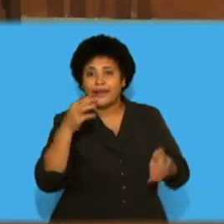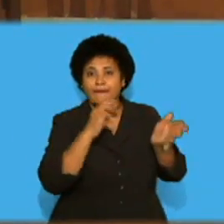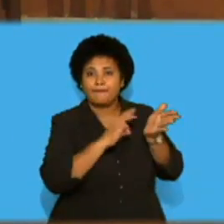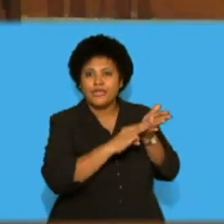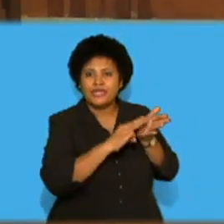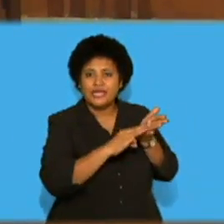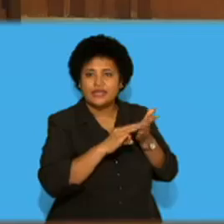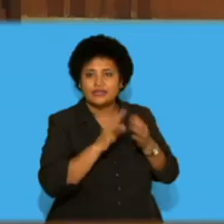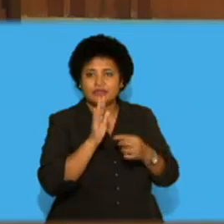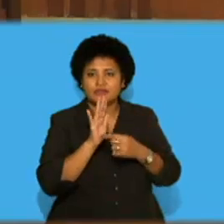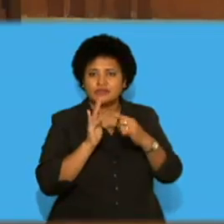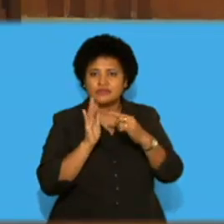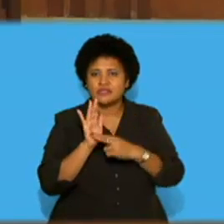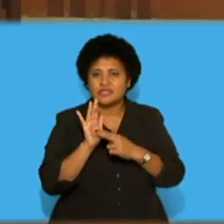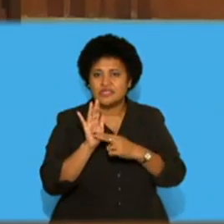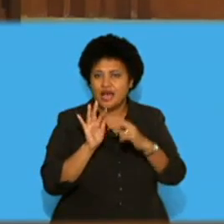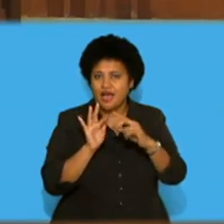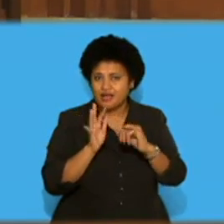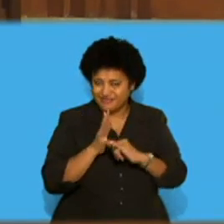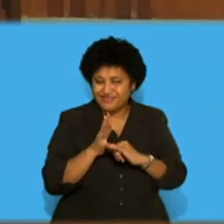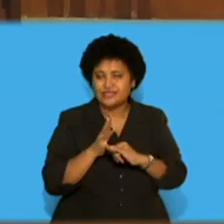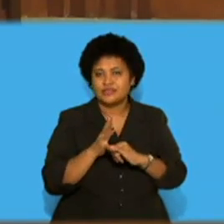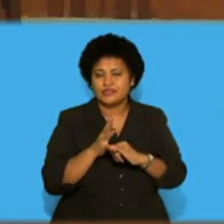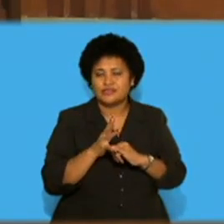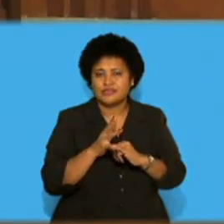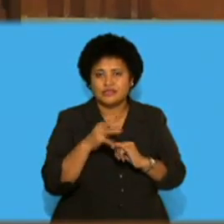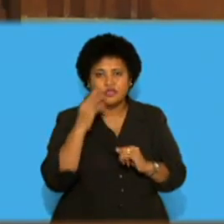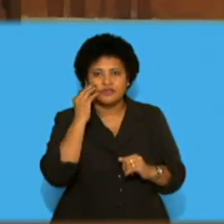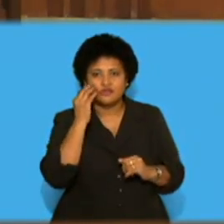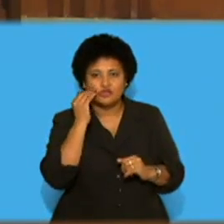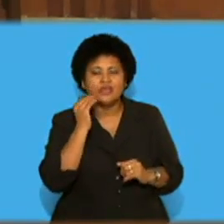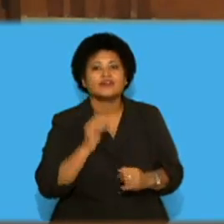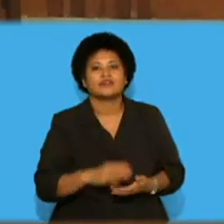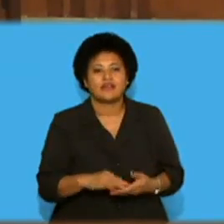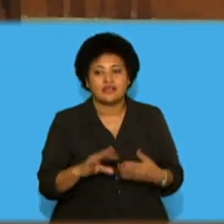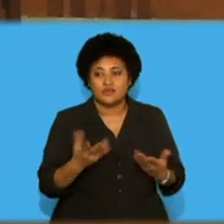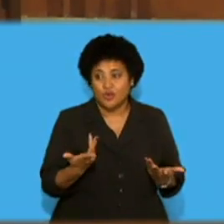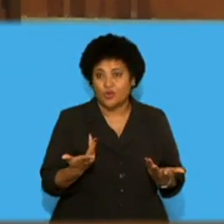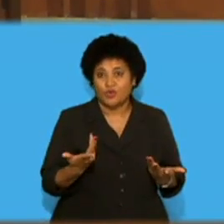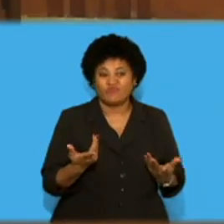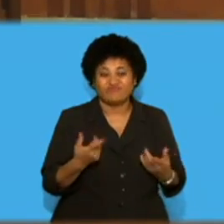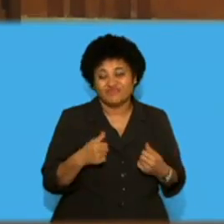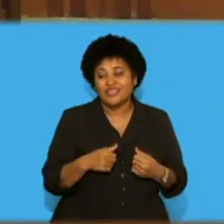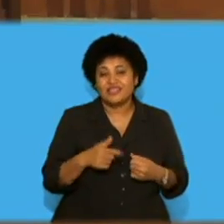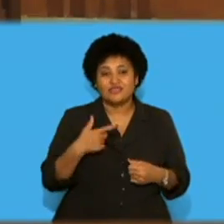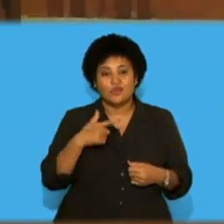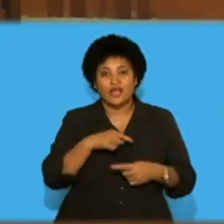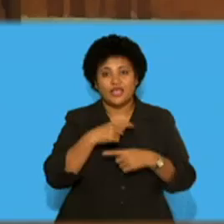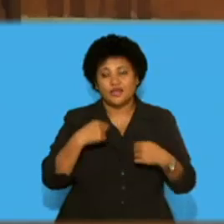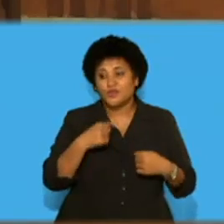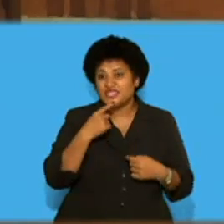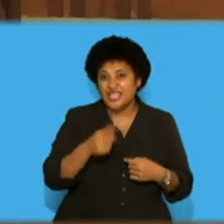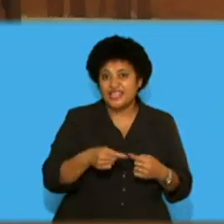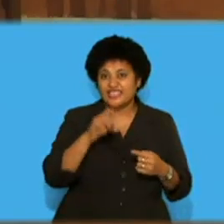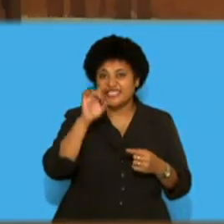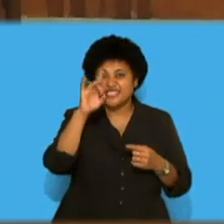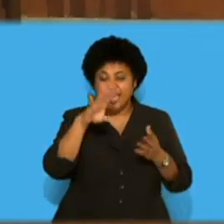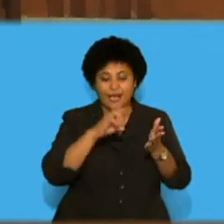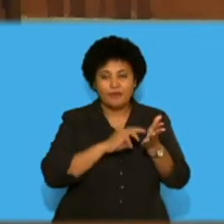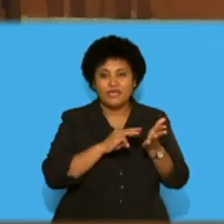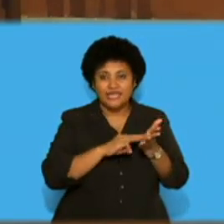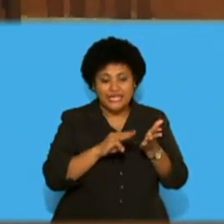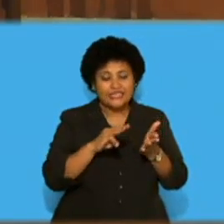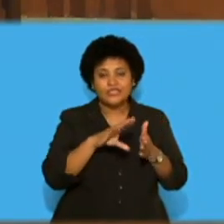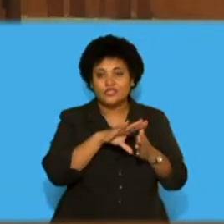is why we are saying, Madam Speaker, that the rescue package or the 10 million package is a band-aid